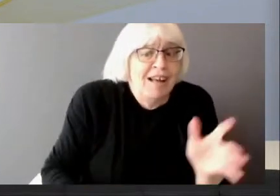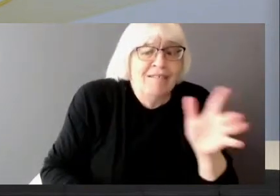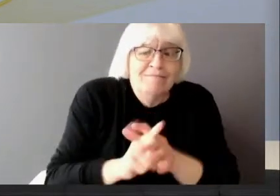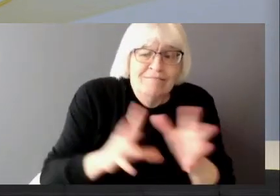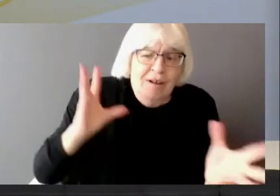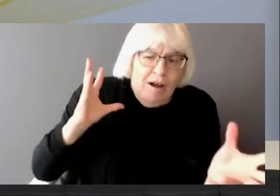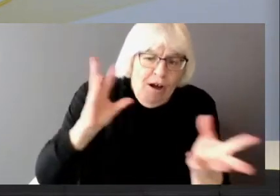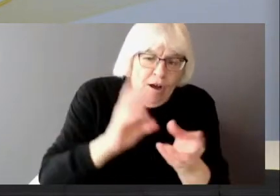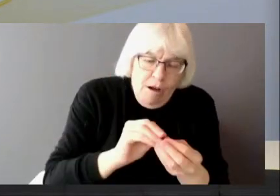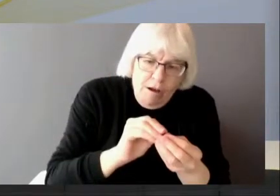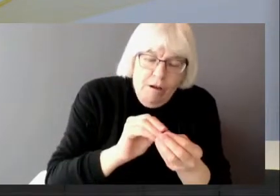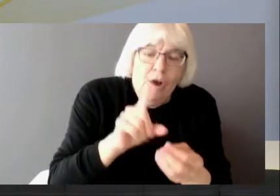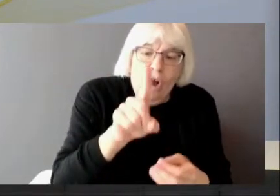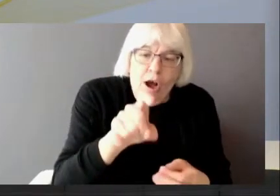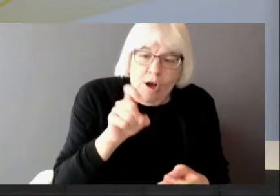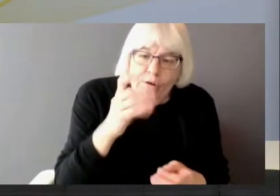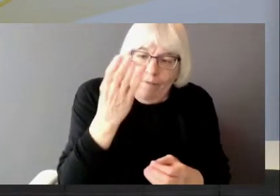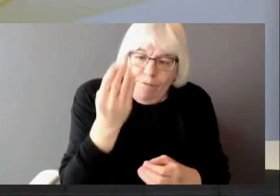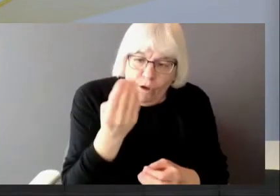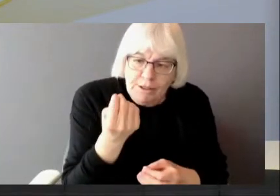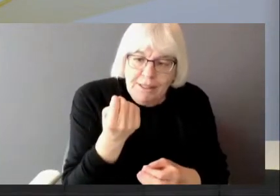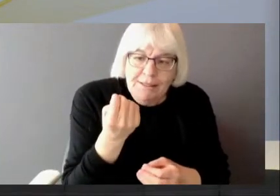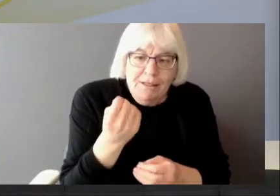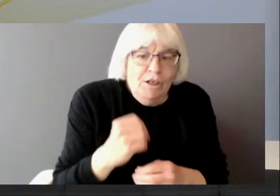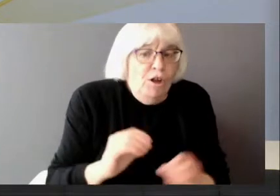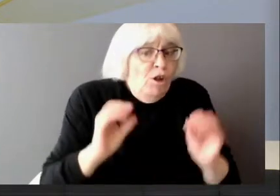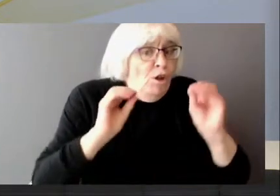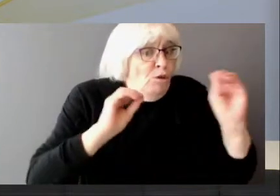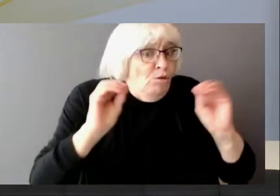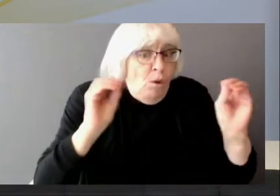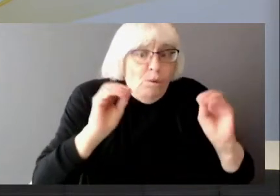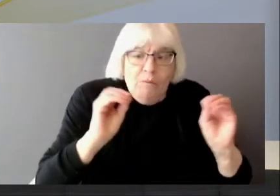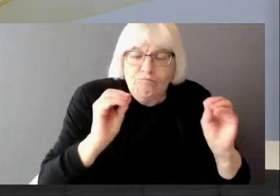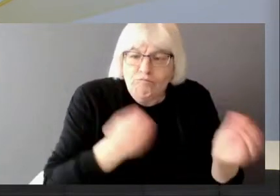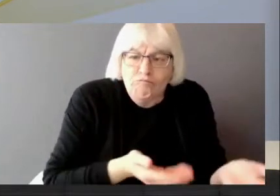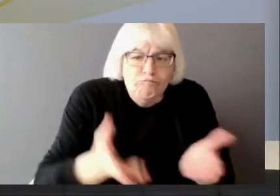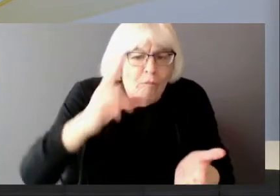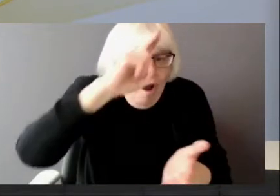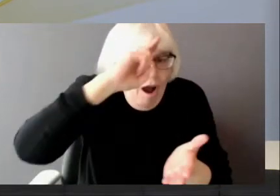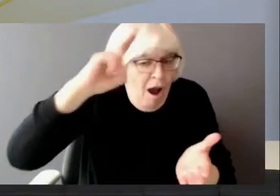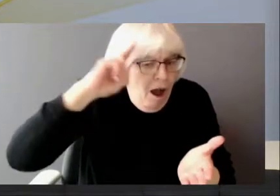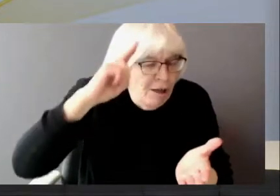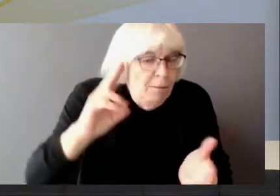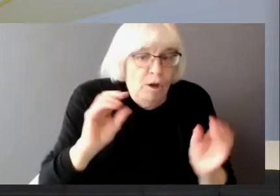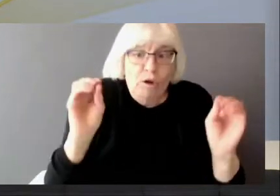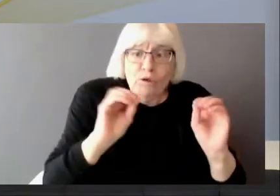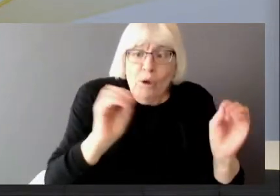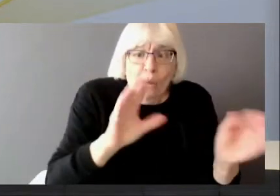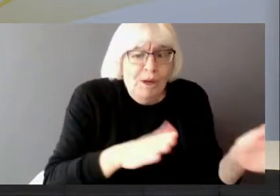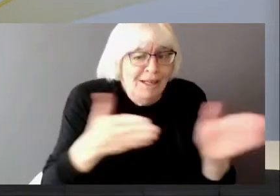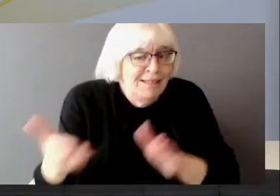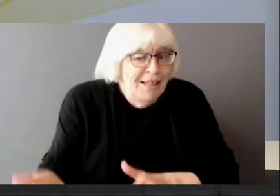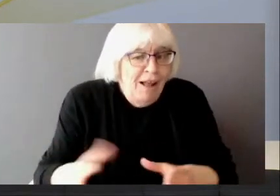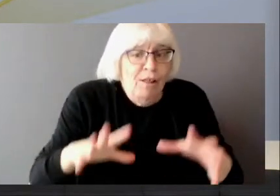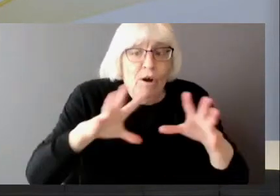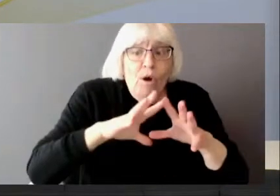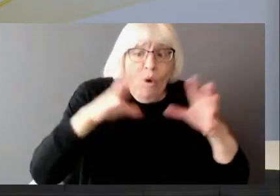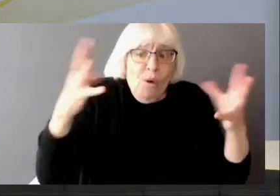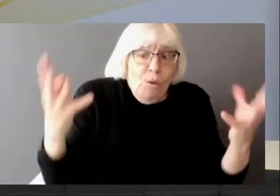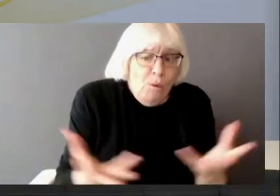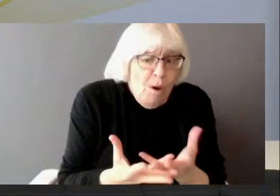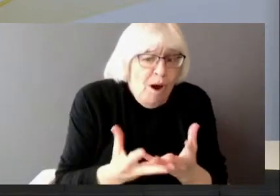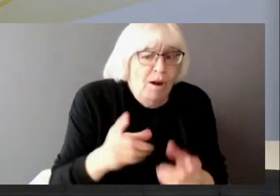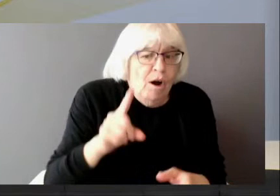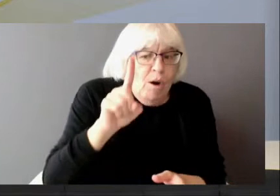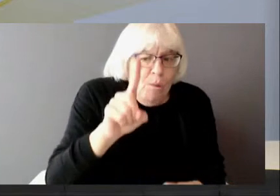date. Worldwide, there have been over 109 million cases and over 2.4 million